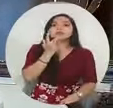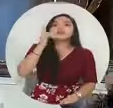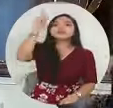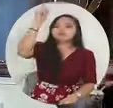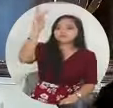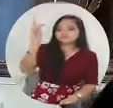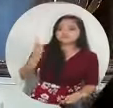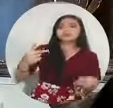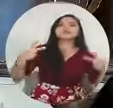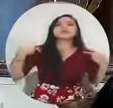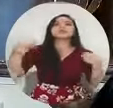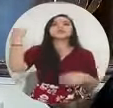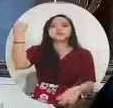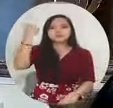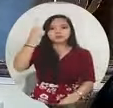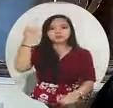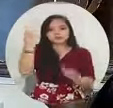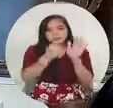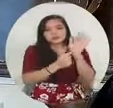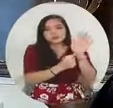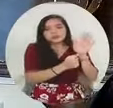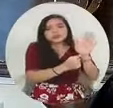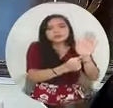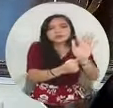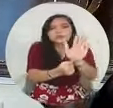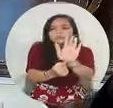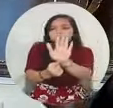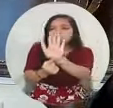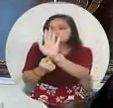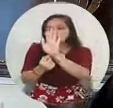favor you have always shown.